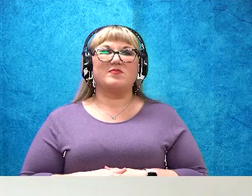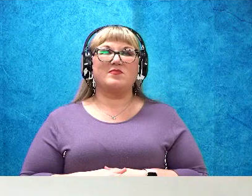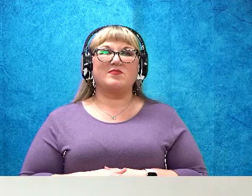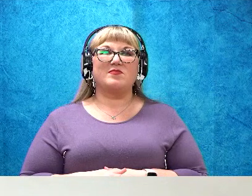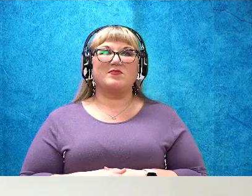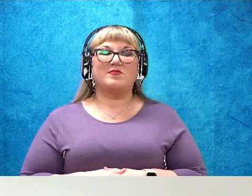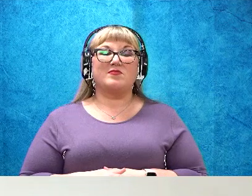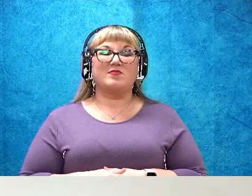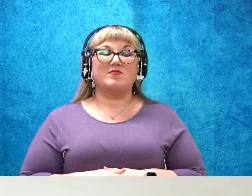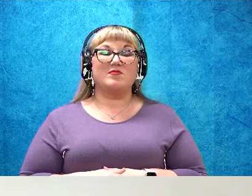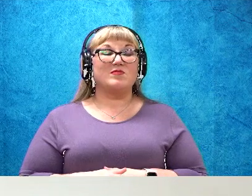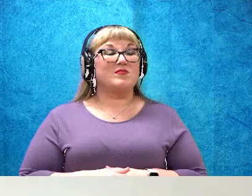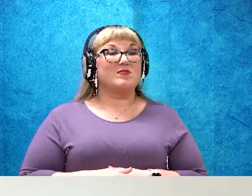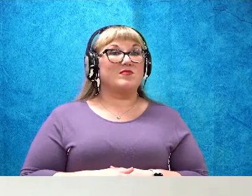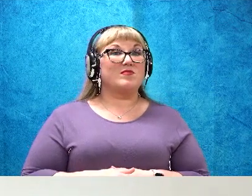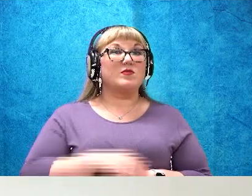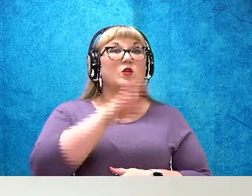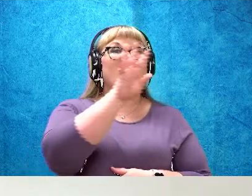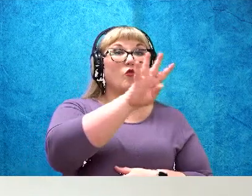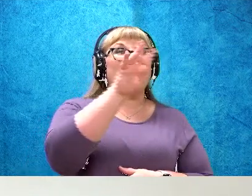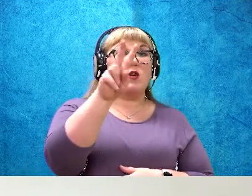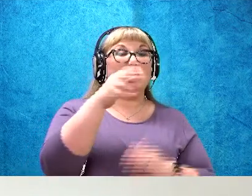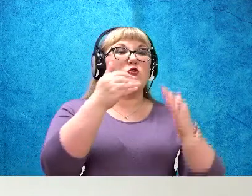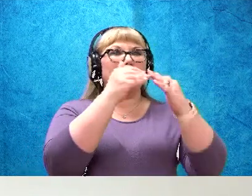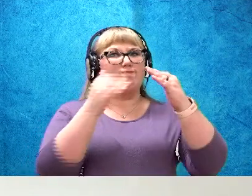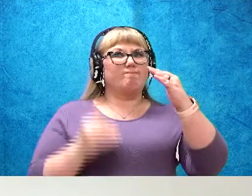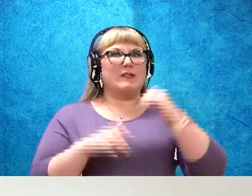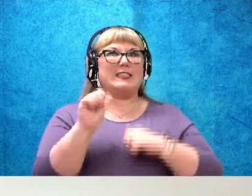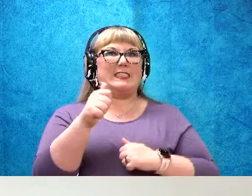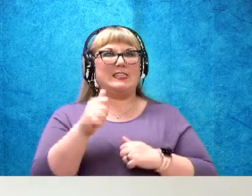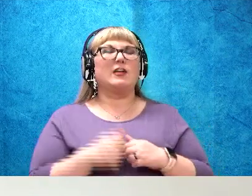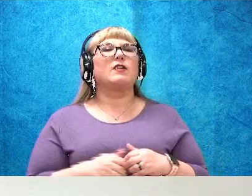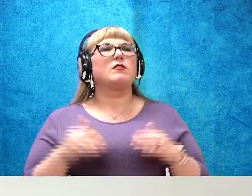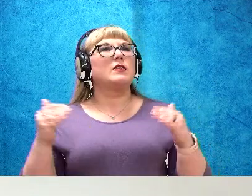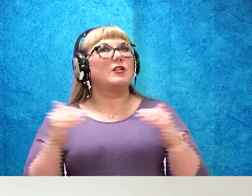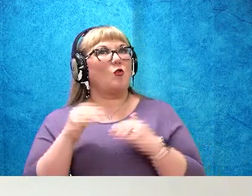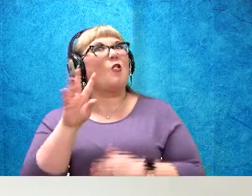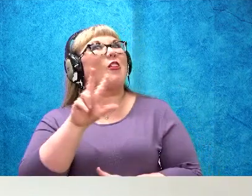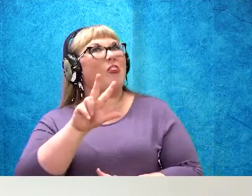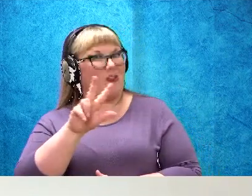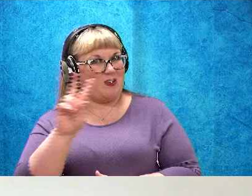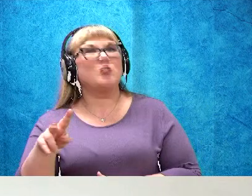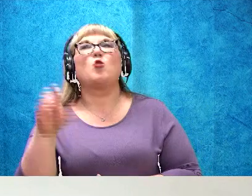10 less than 42. It is 32.